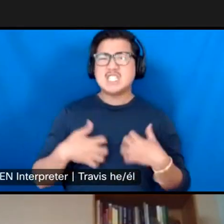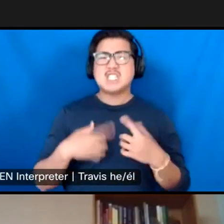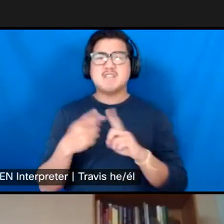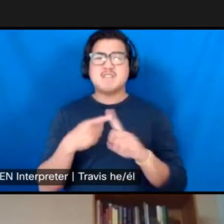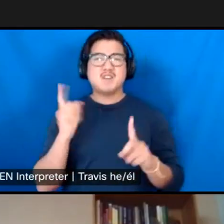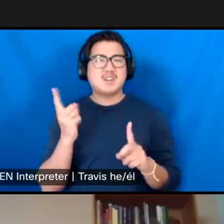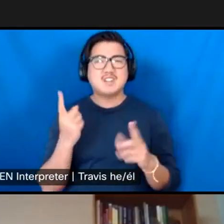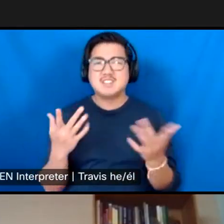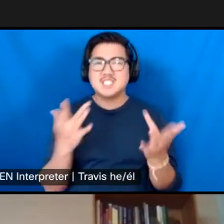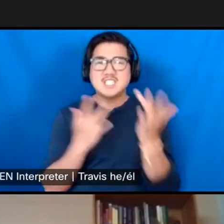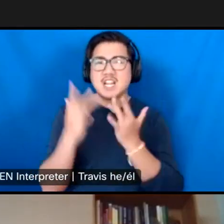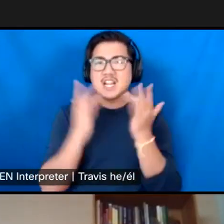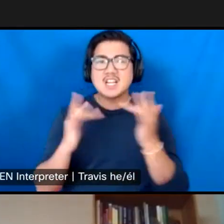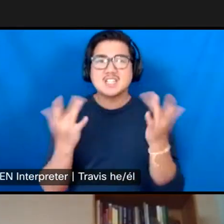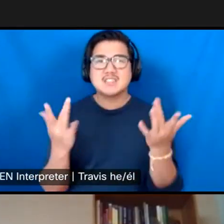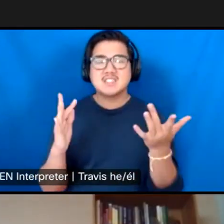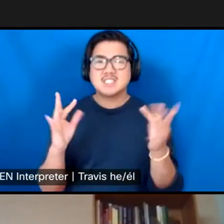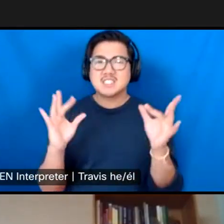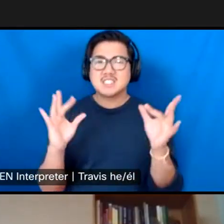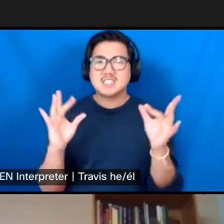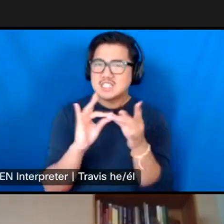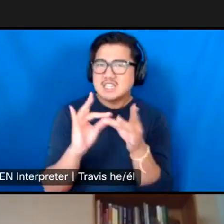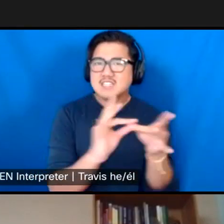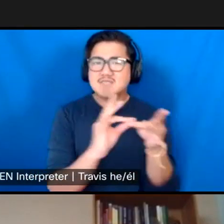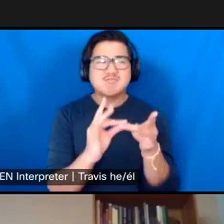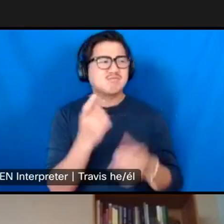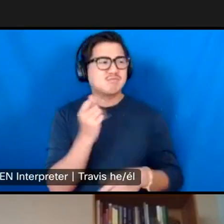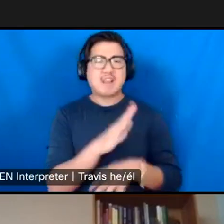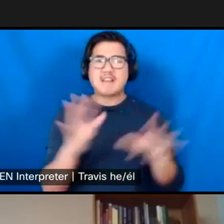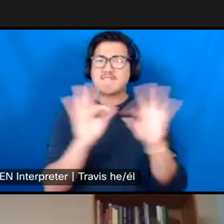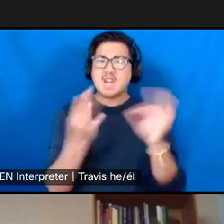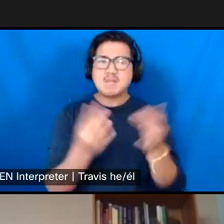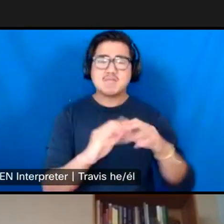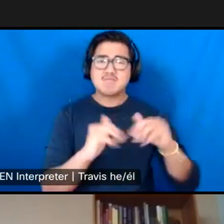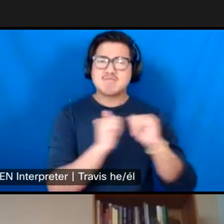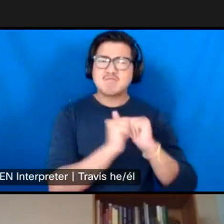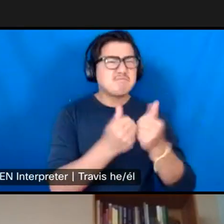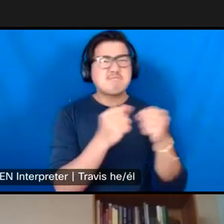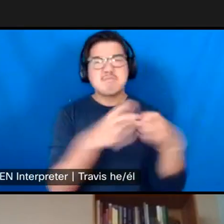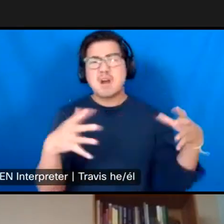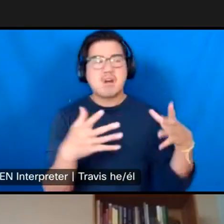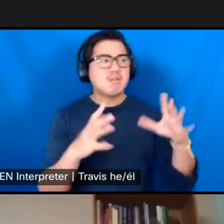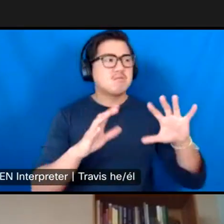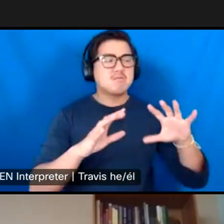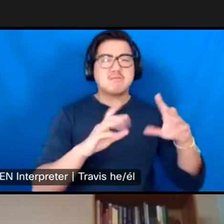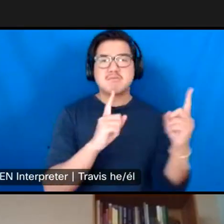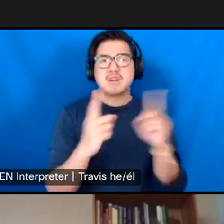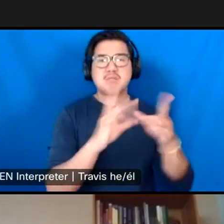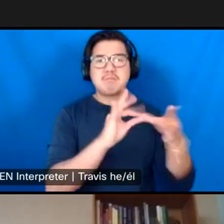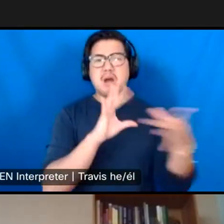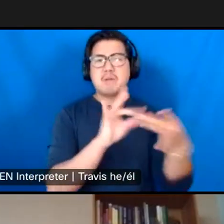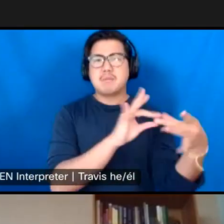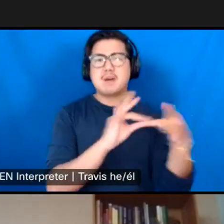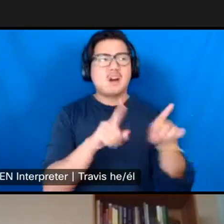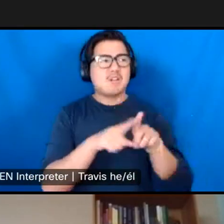were broken family ties and strained relationships, but even further reaching